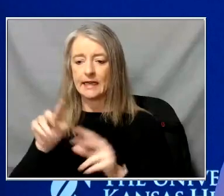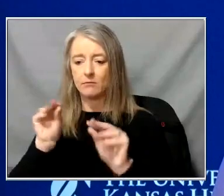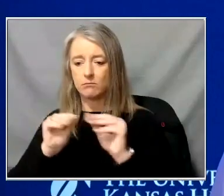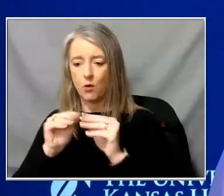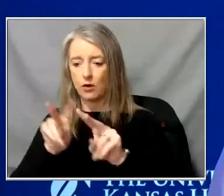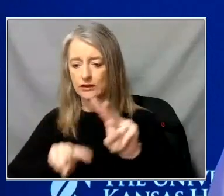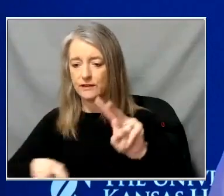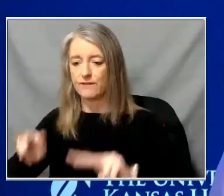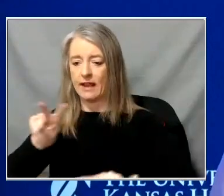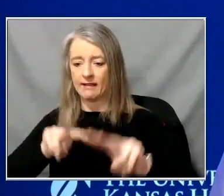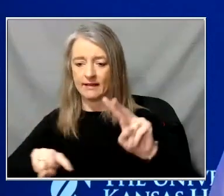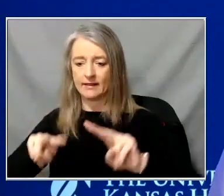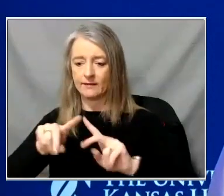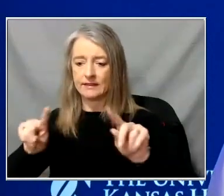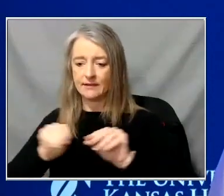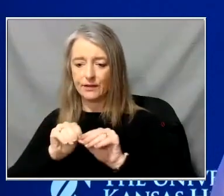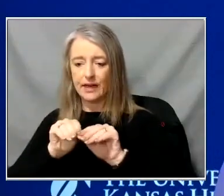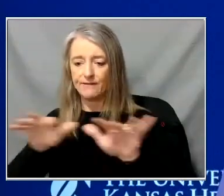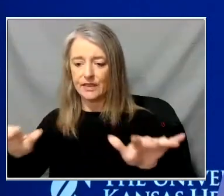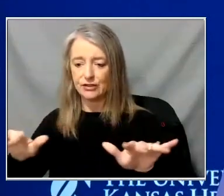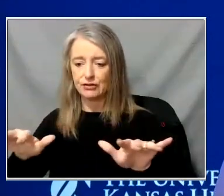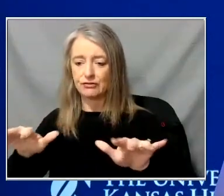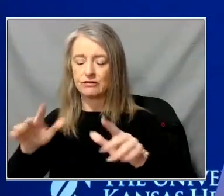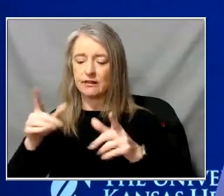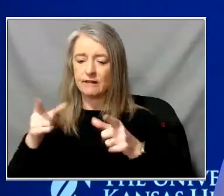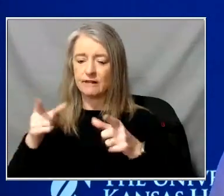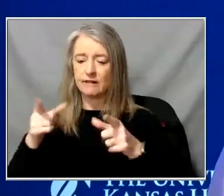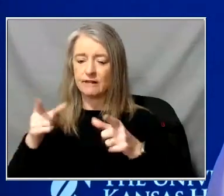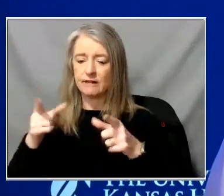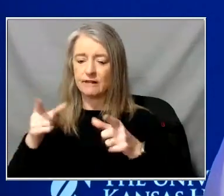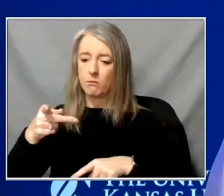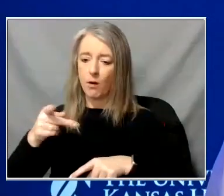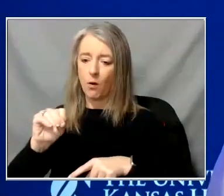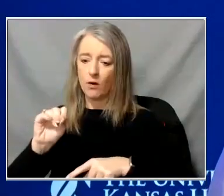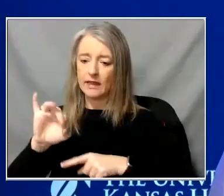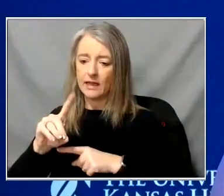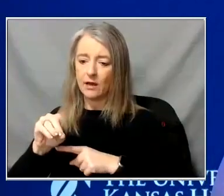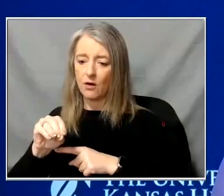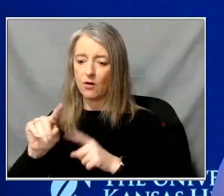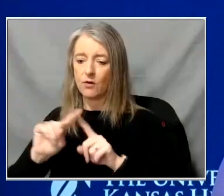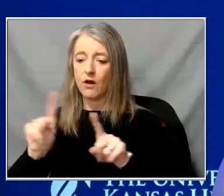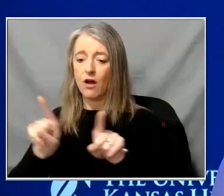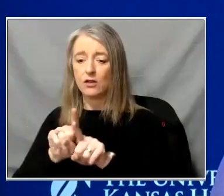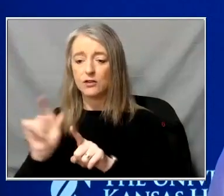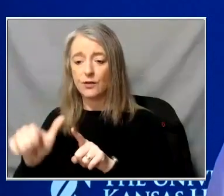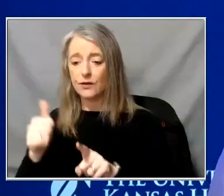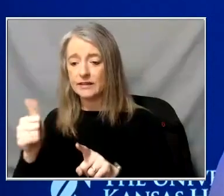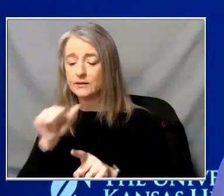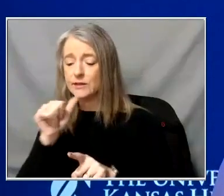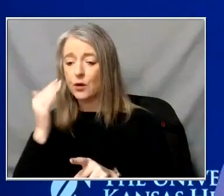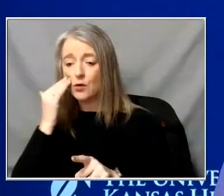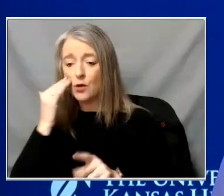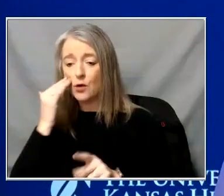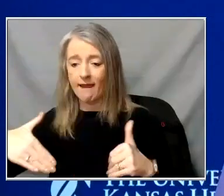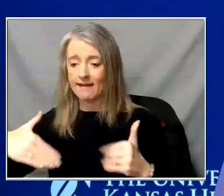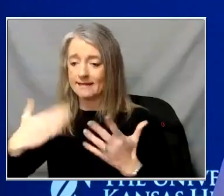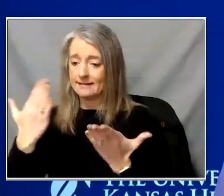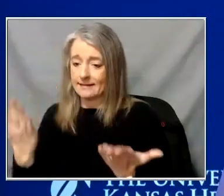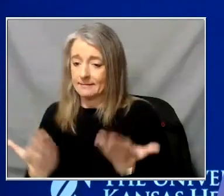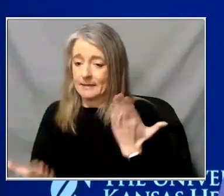very similarly. Yeah. For most everyone that goes to have their gallbladder removed, it's usually an outpatient procedure. You can go